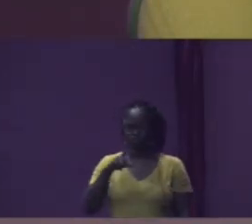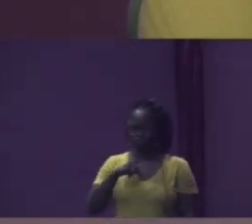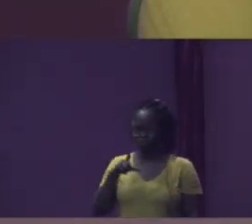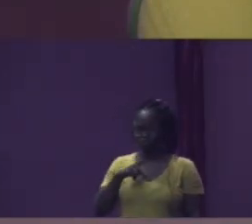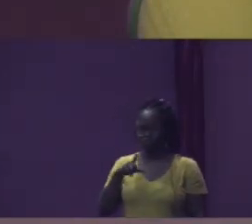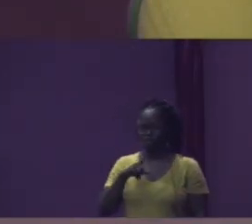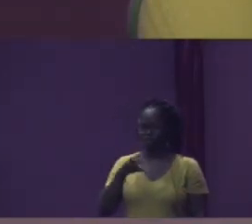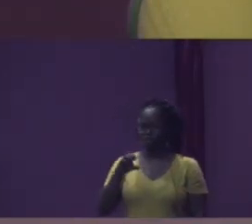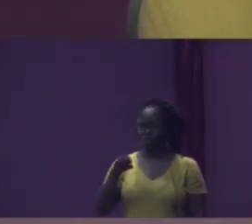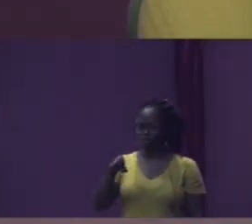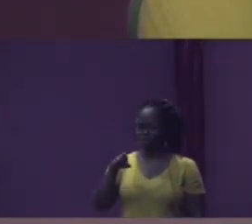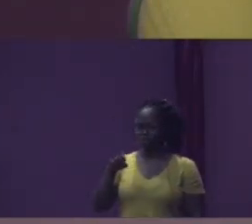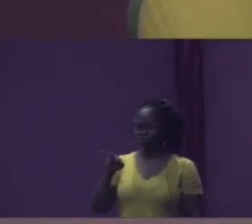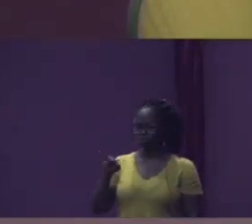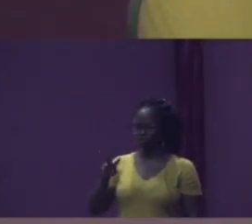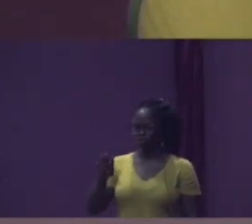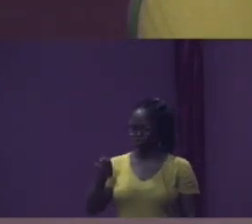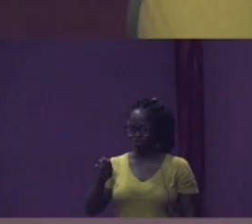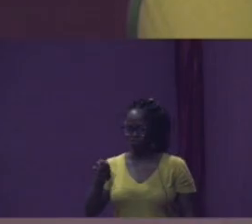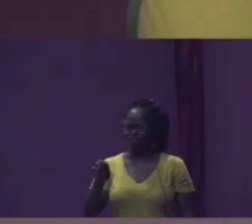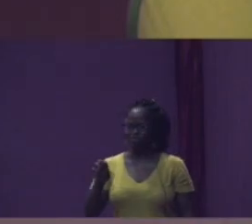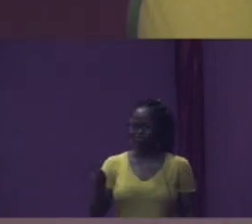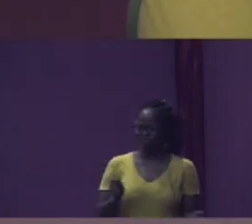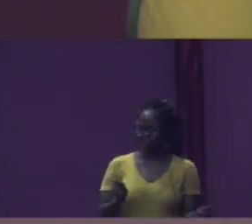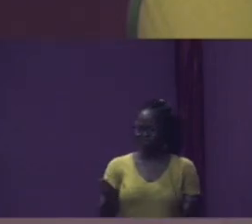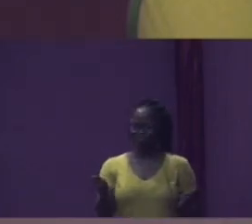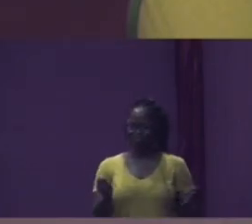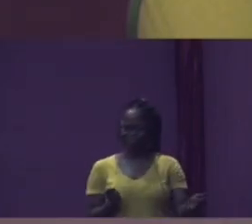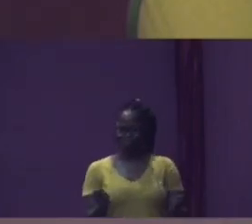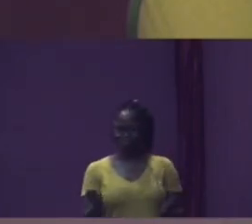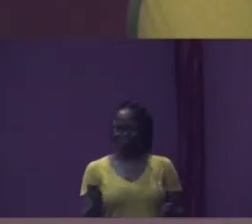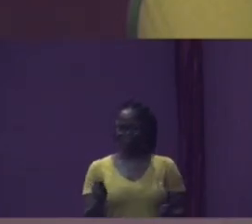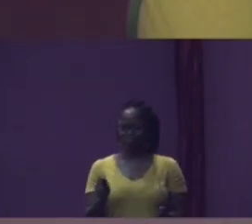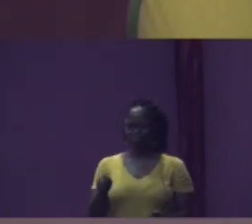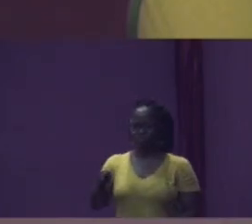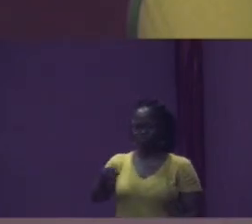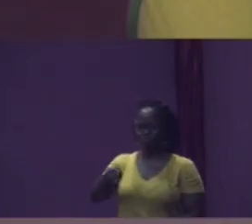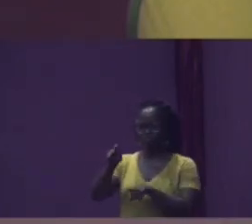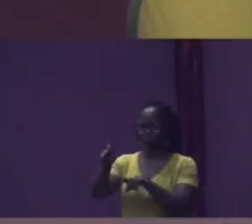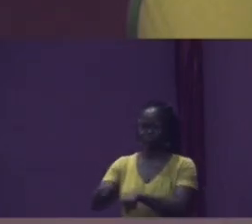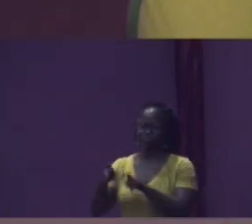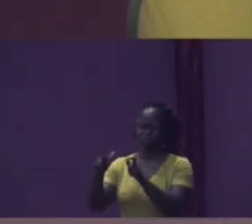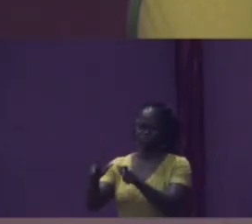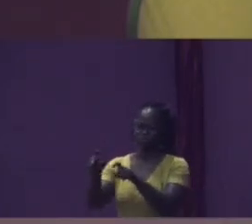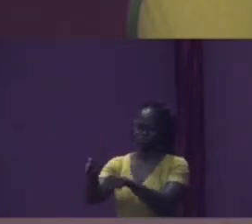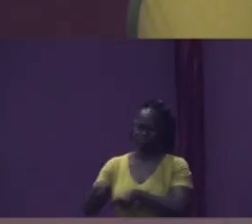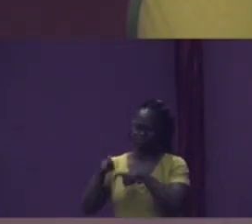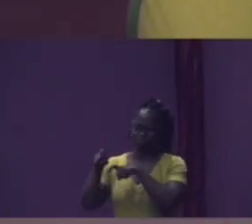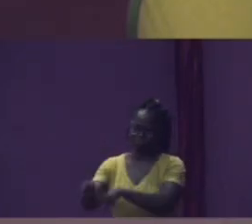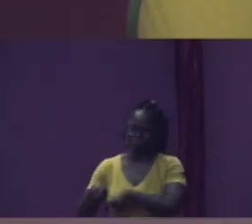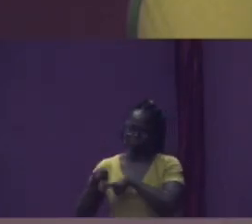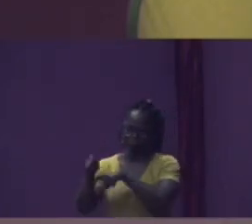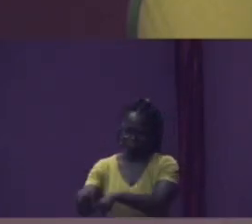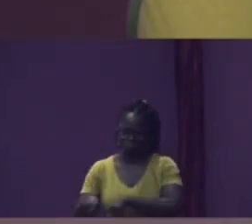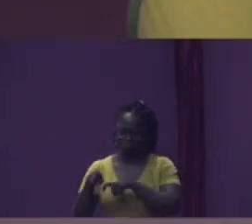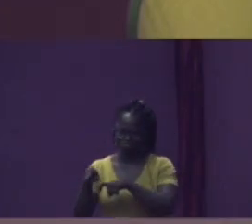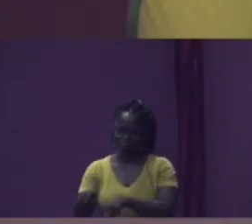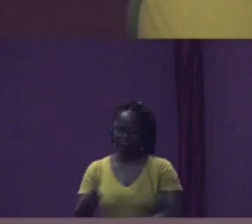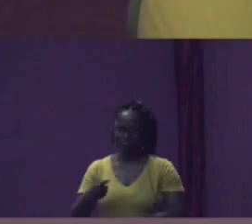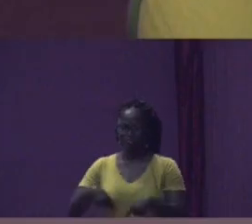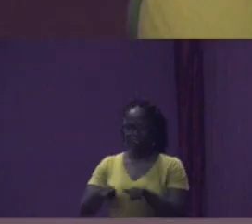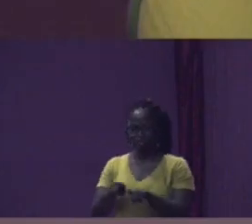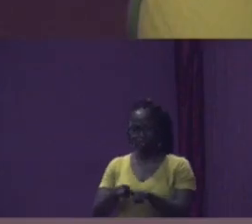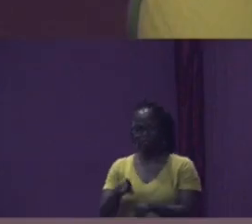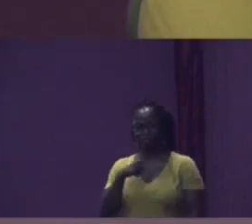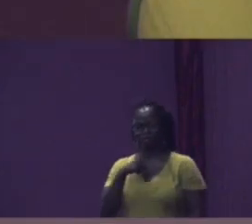that. So that to me is perhaps one of the underlying reasons why they didn't see success in